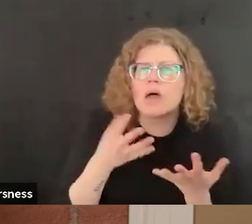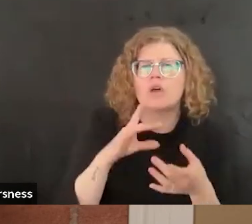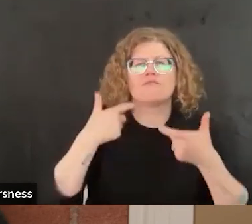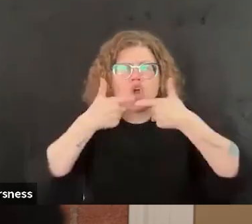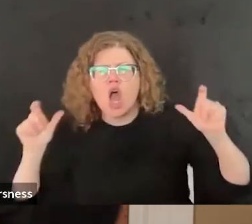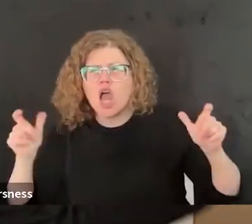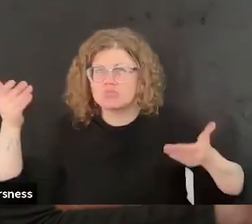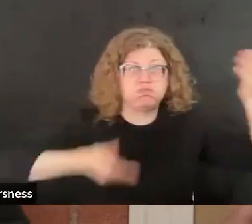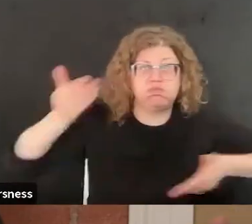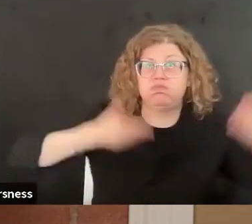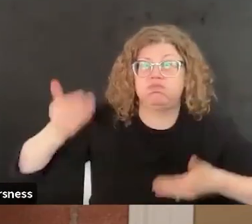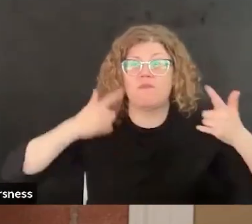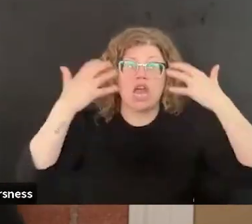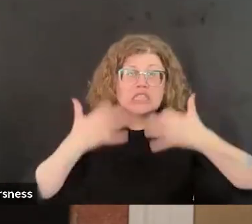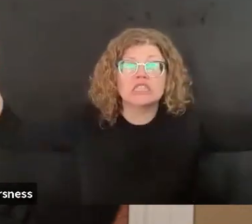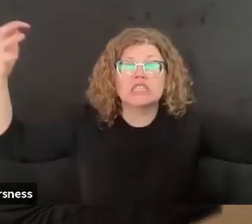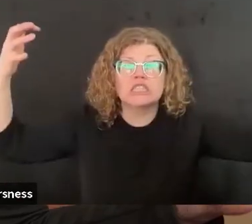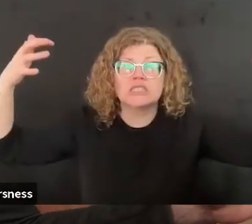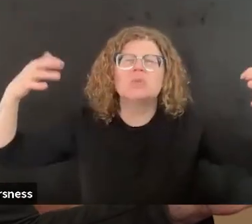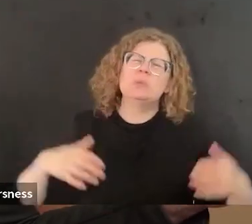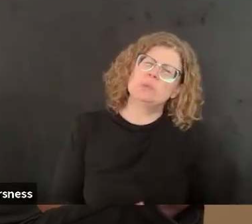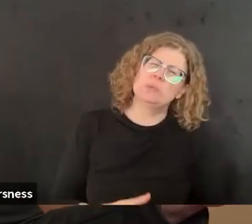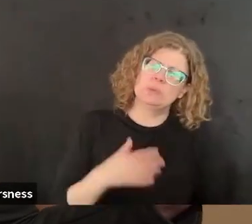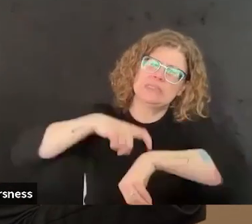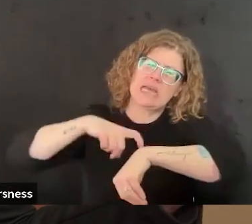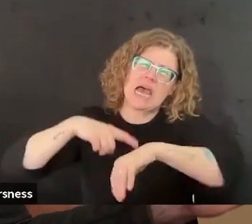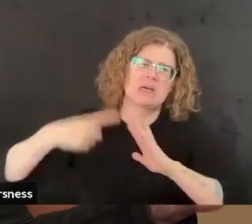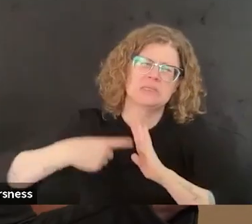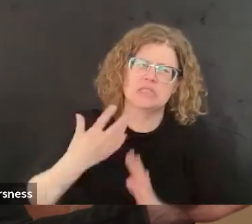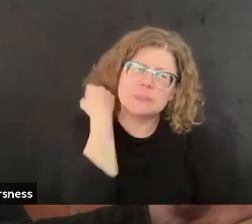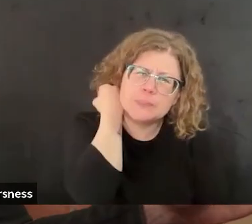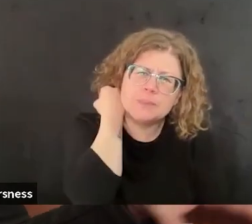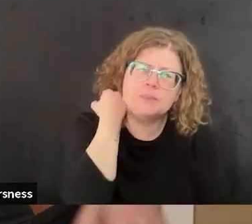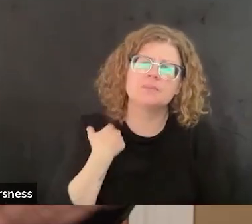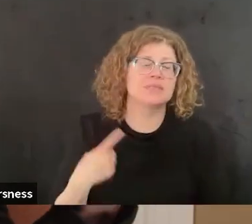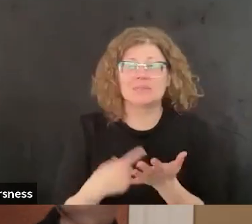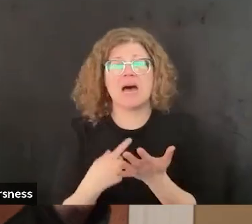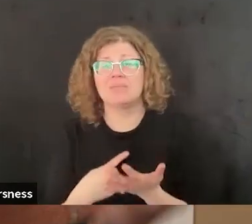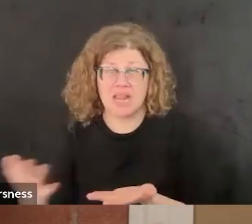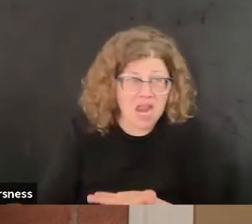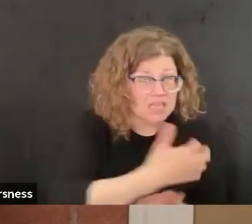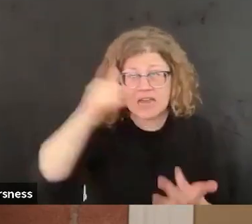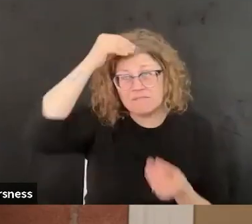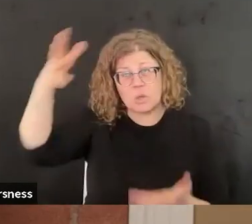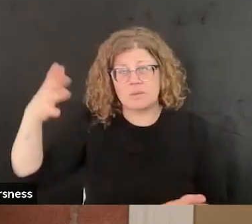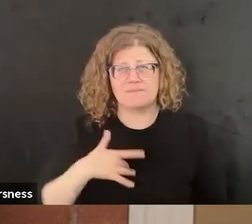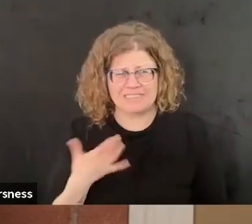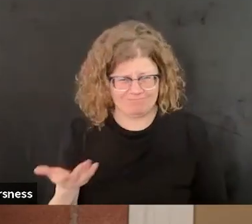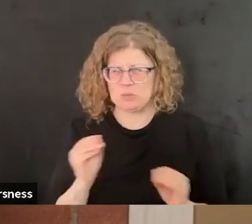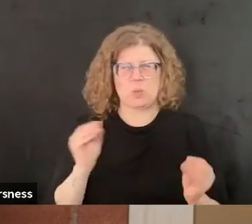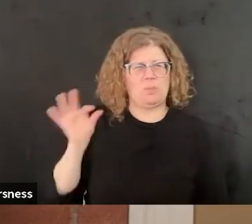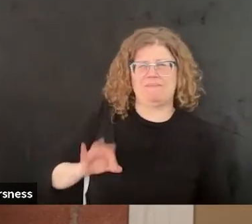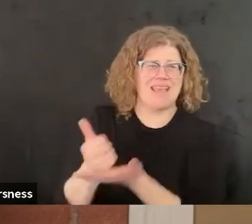artwork. Broad scale community engagement that involves everybody can take hours and hours and hours with no really clear directed